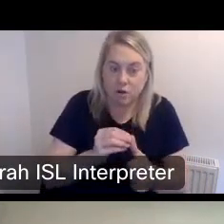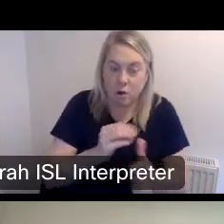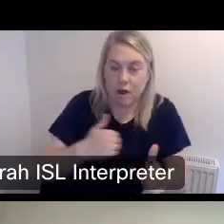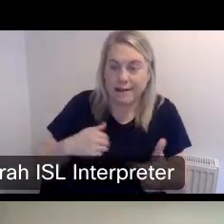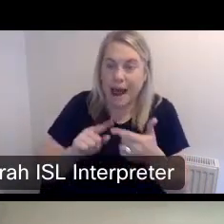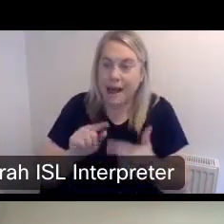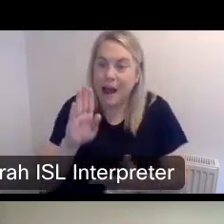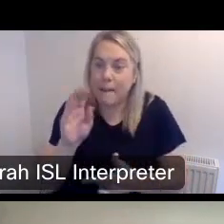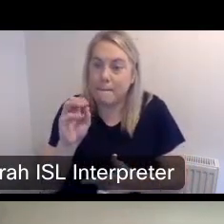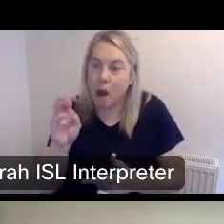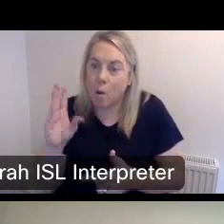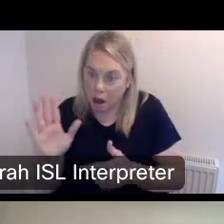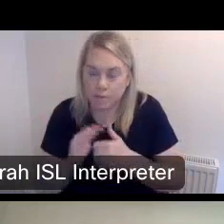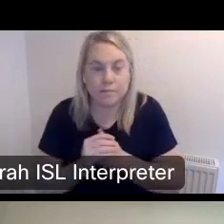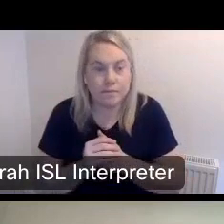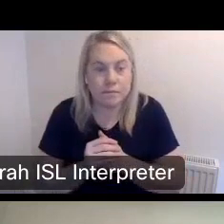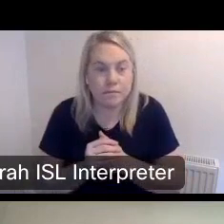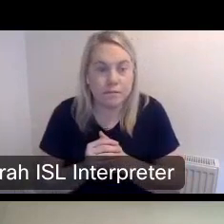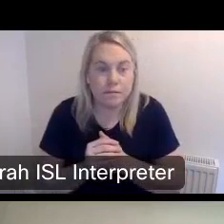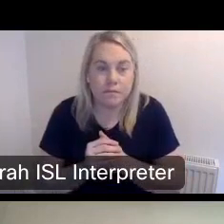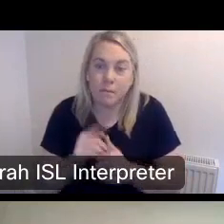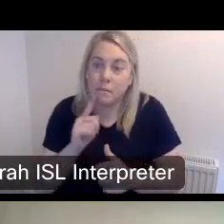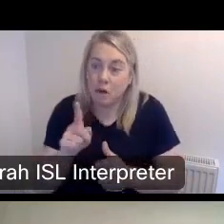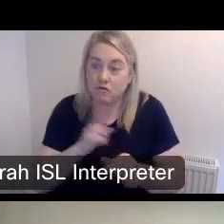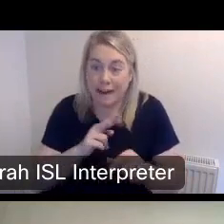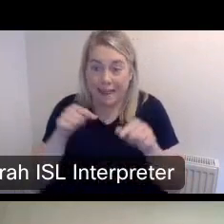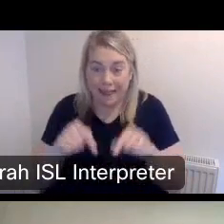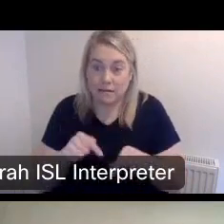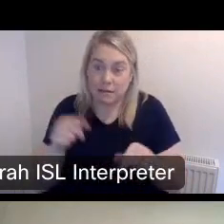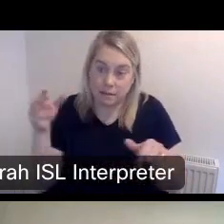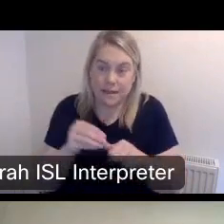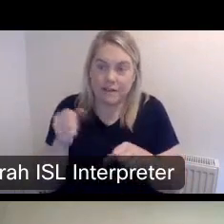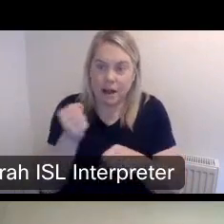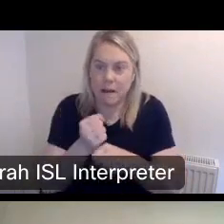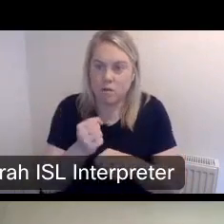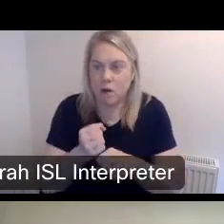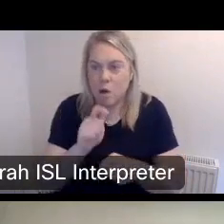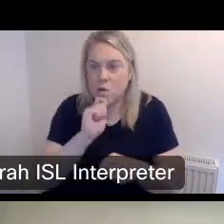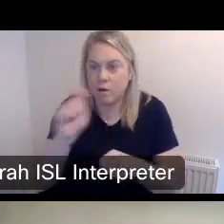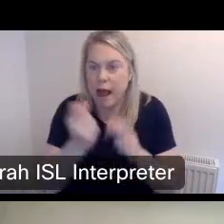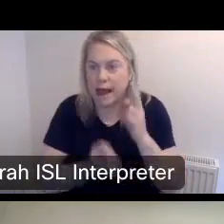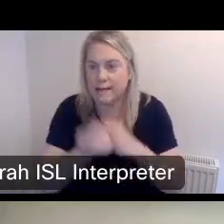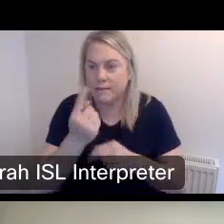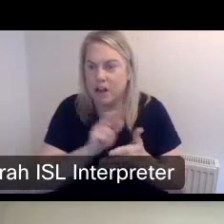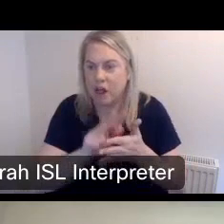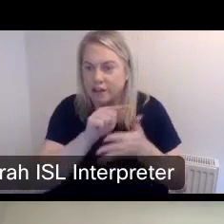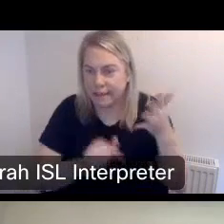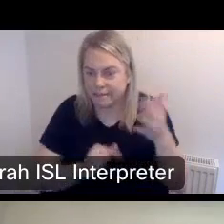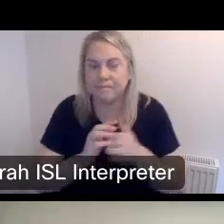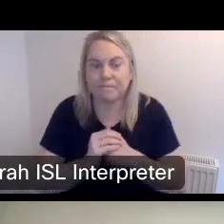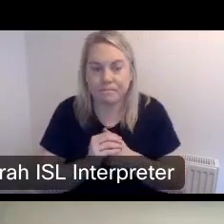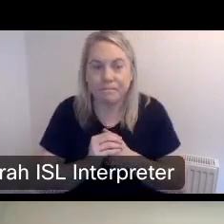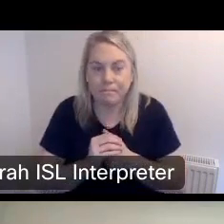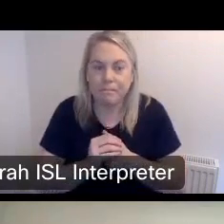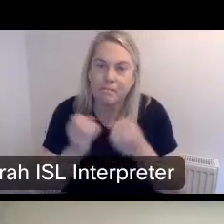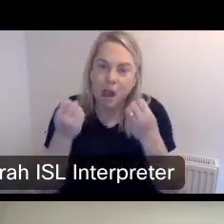we highlighted, this is specifically around the notifiable incidents this session. And Ellie did provide the caveat